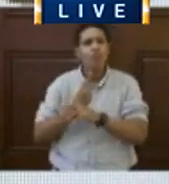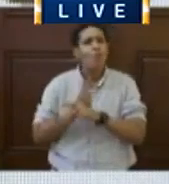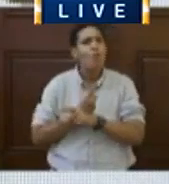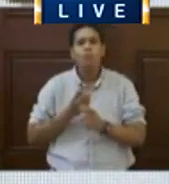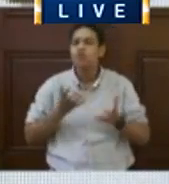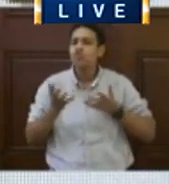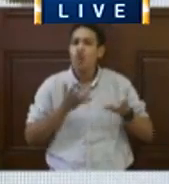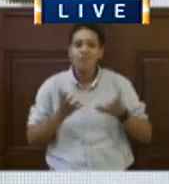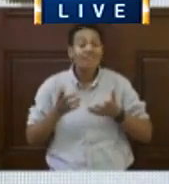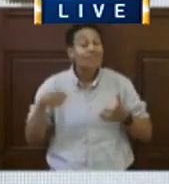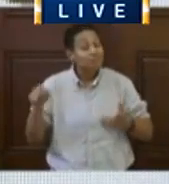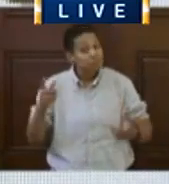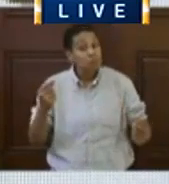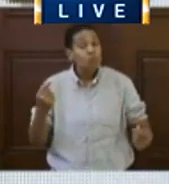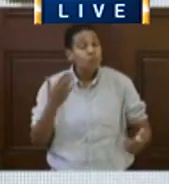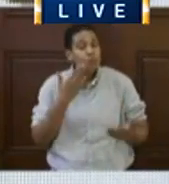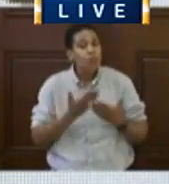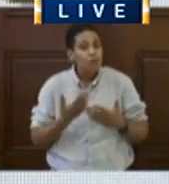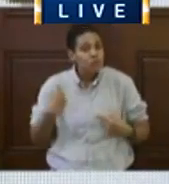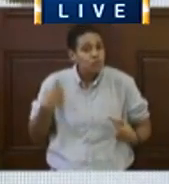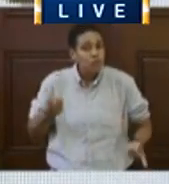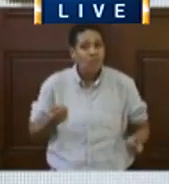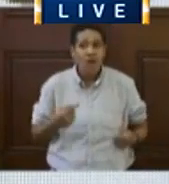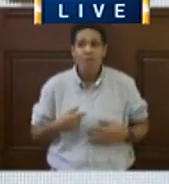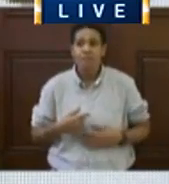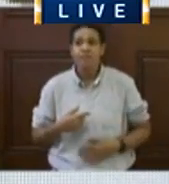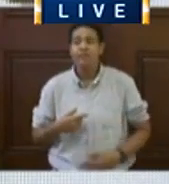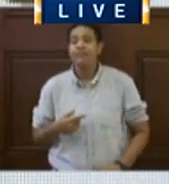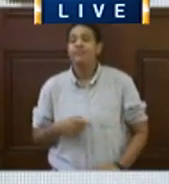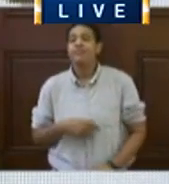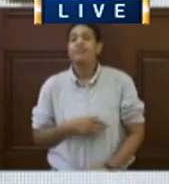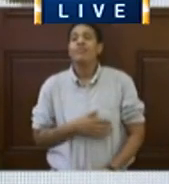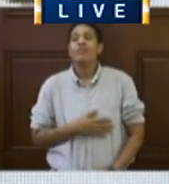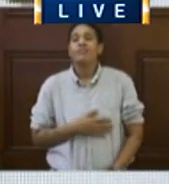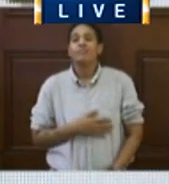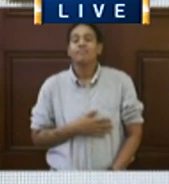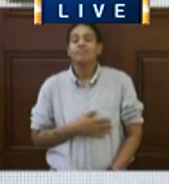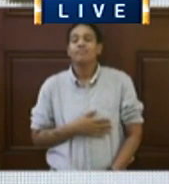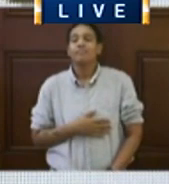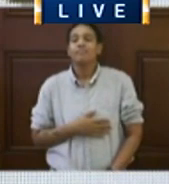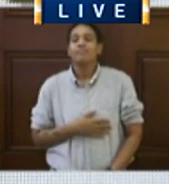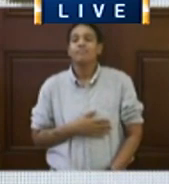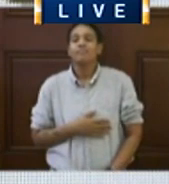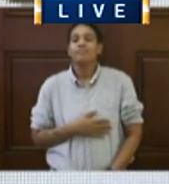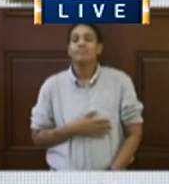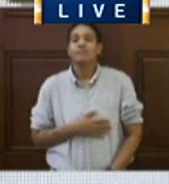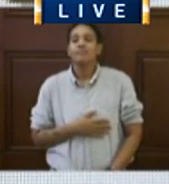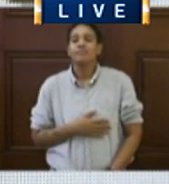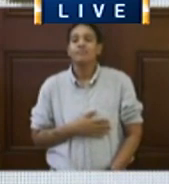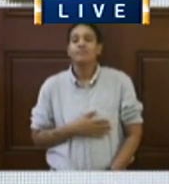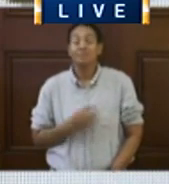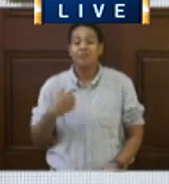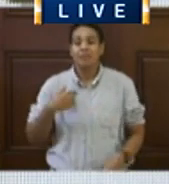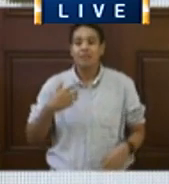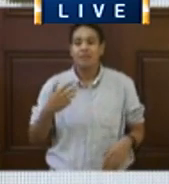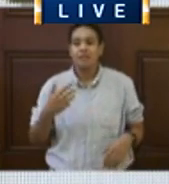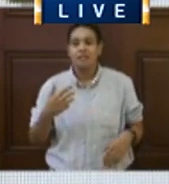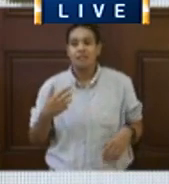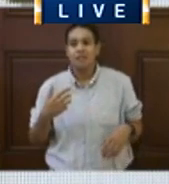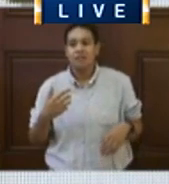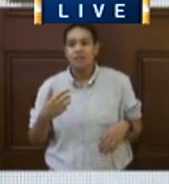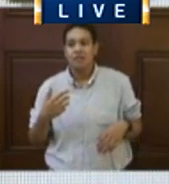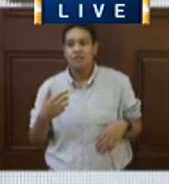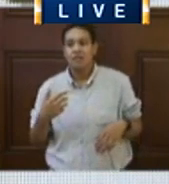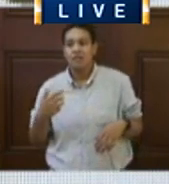doing that. I'm not going to hear say that they are going to suspend their